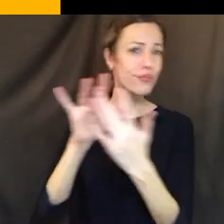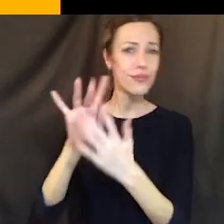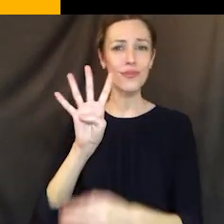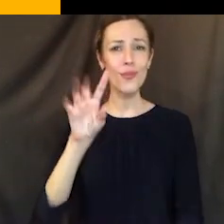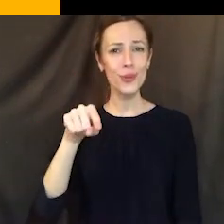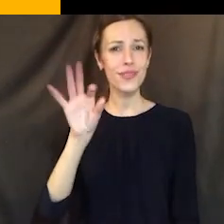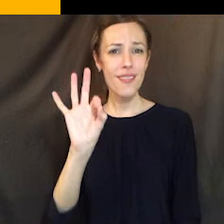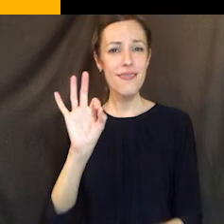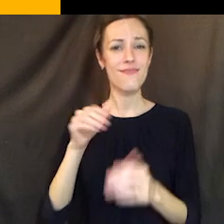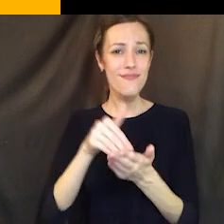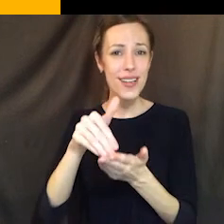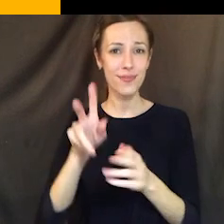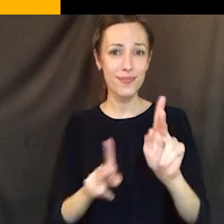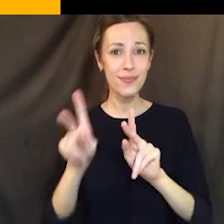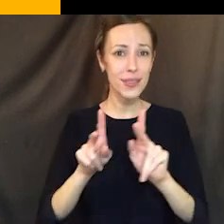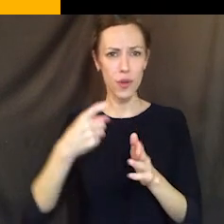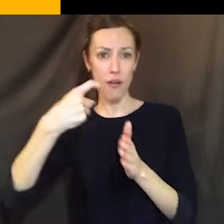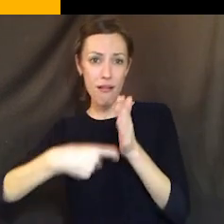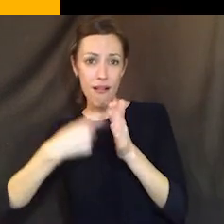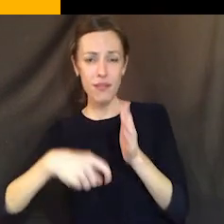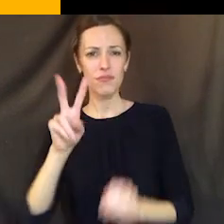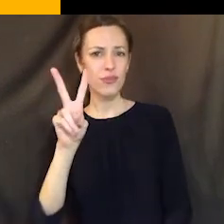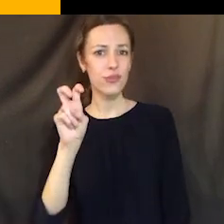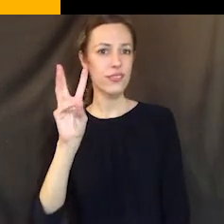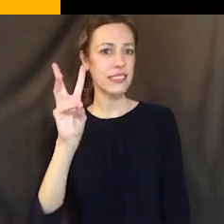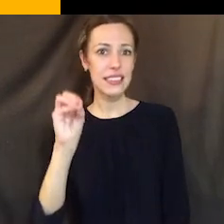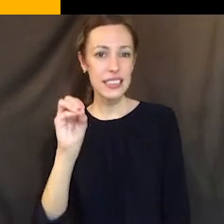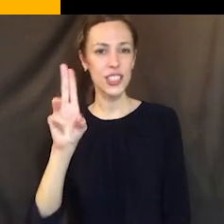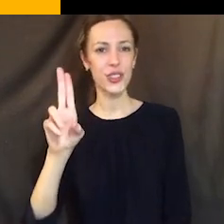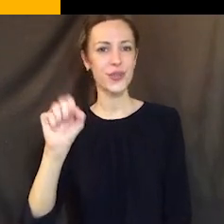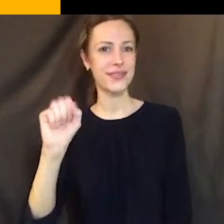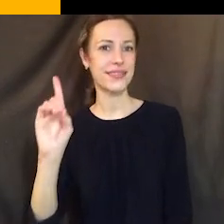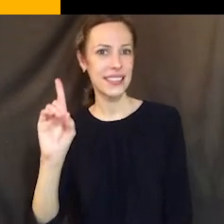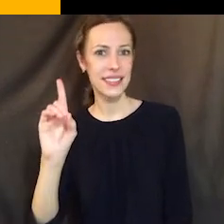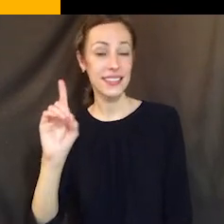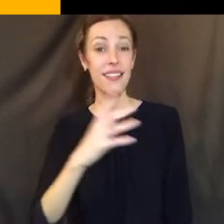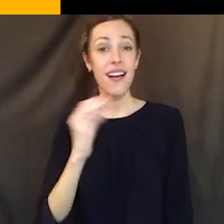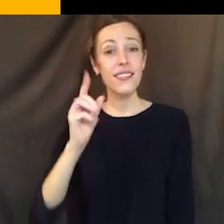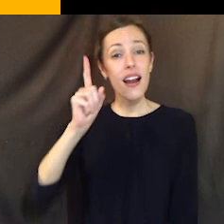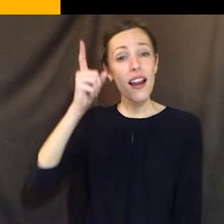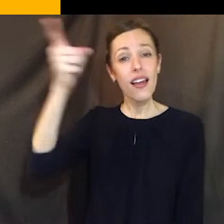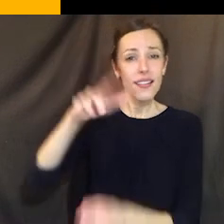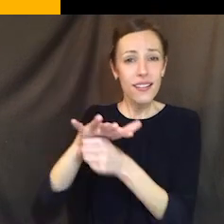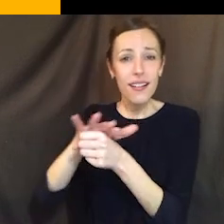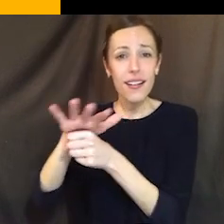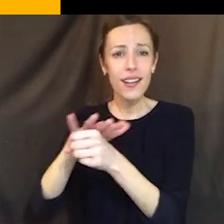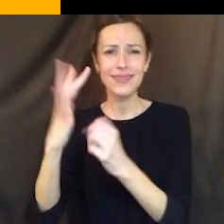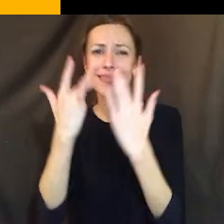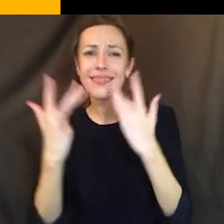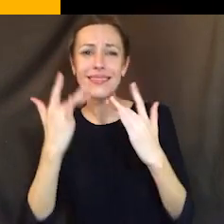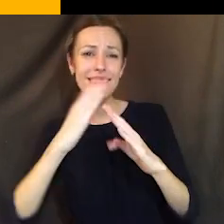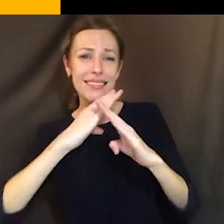more remote and disadvantaged areas of the country. With regards to new technologies, Audiopedia is an